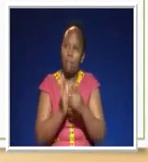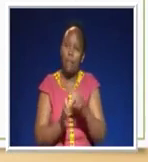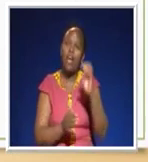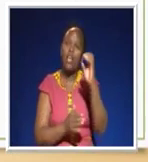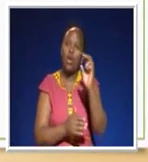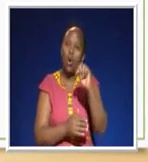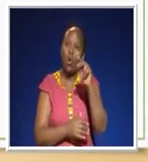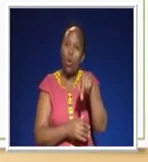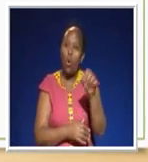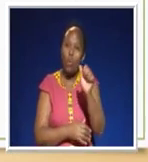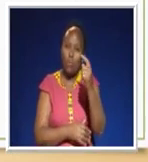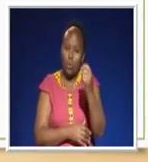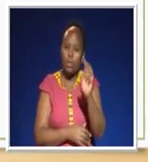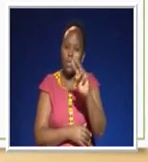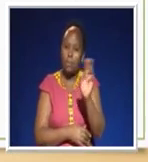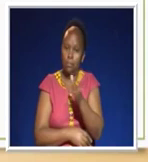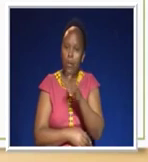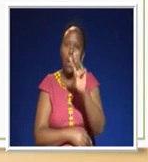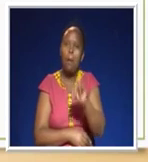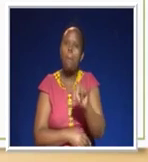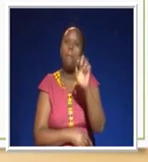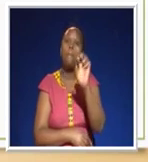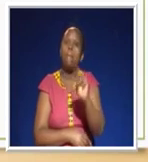compost manure.